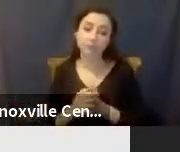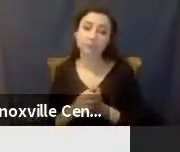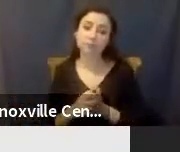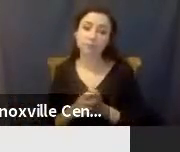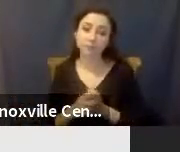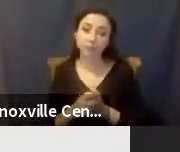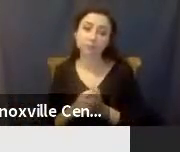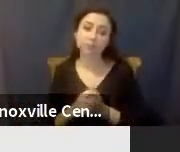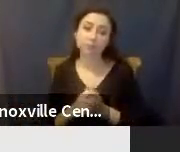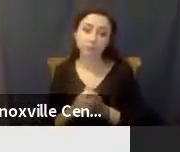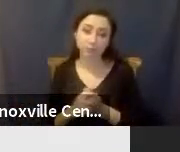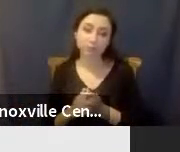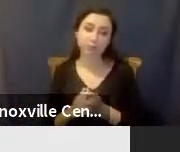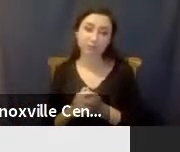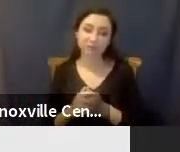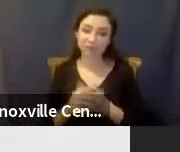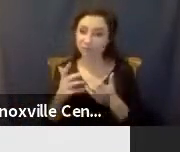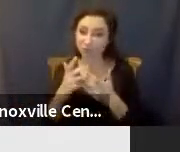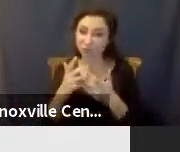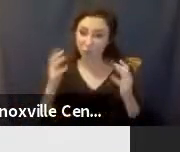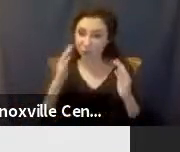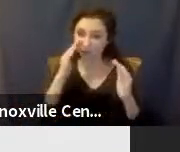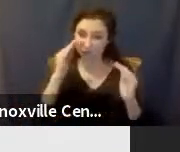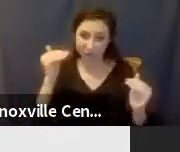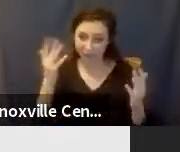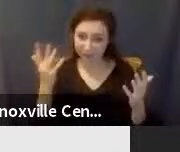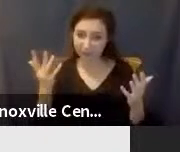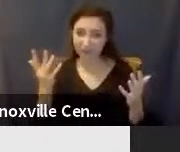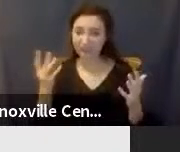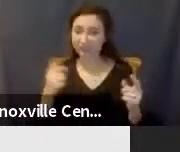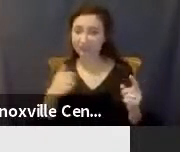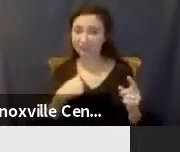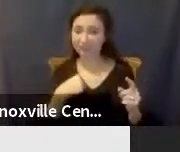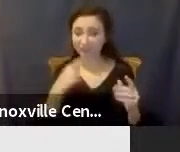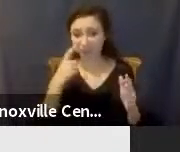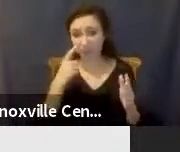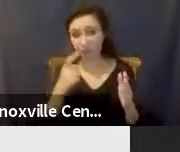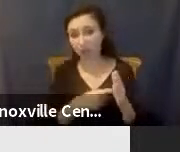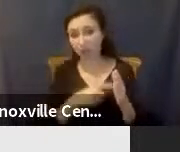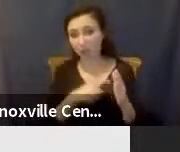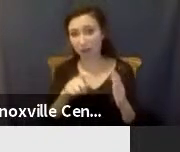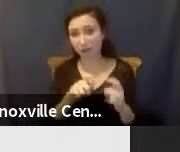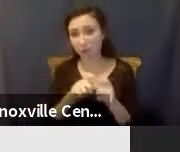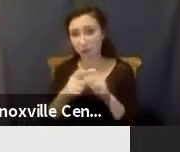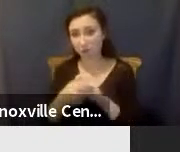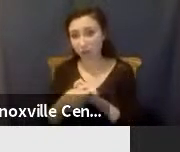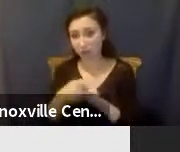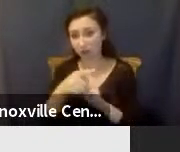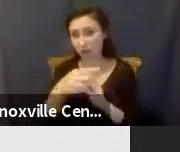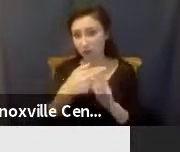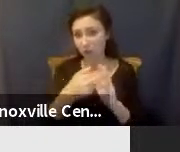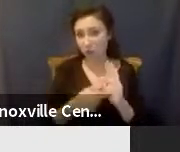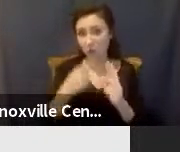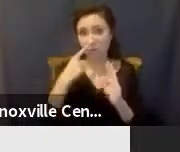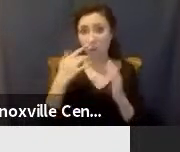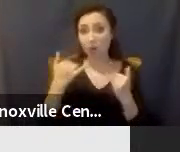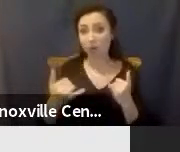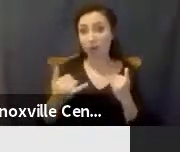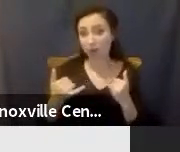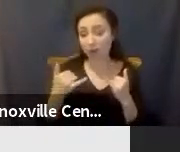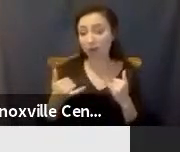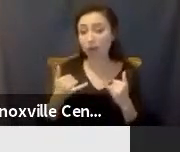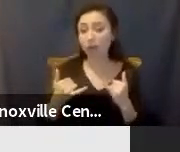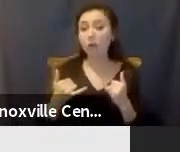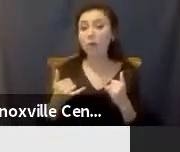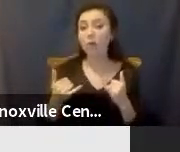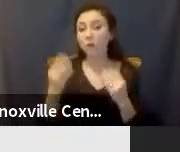So is it too much of an expectation? I realize we'd have to make an adjustment to this rule for now to